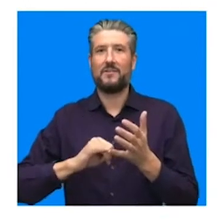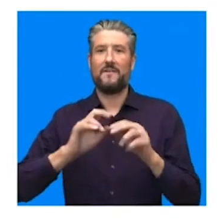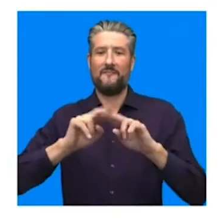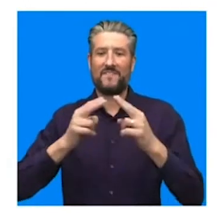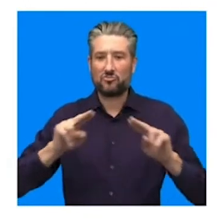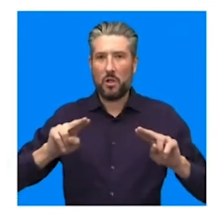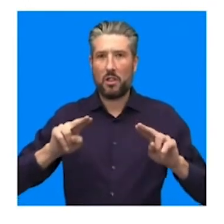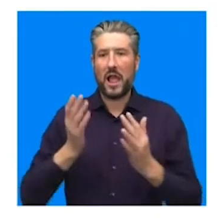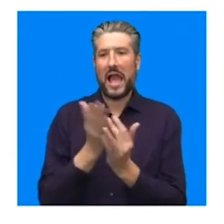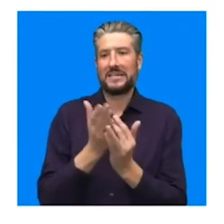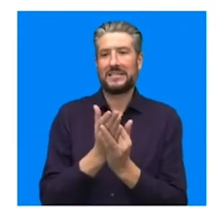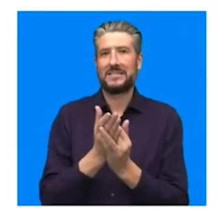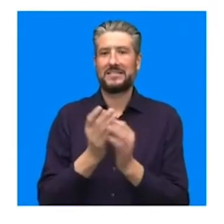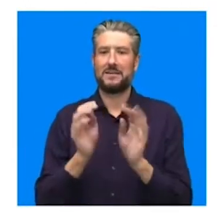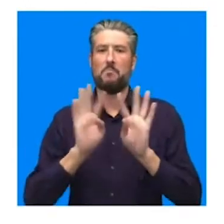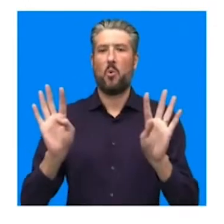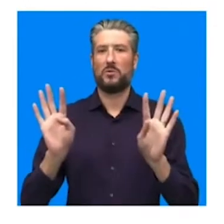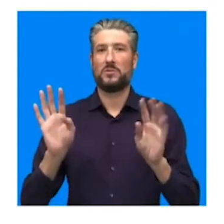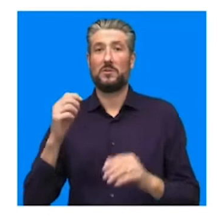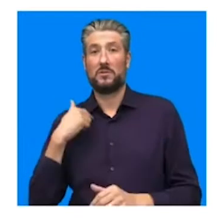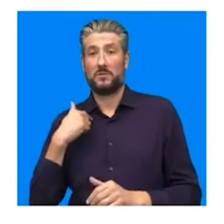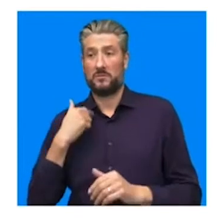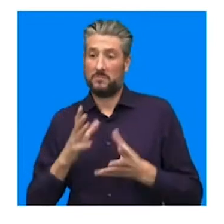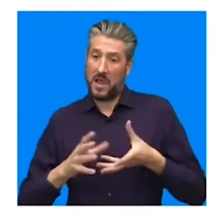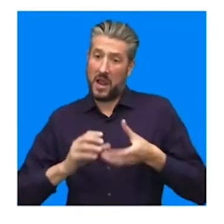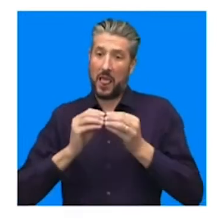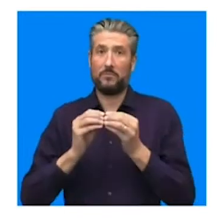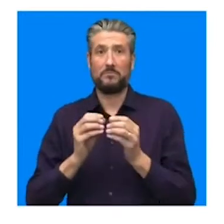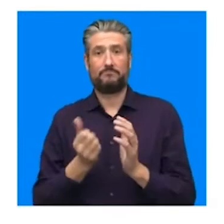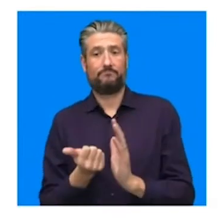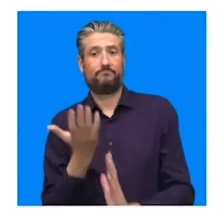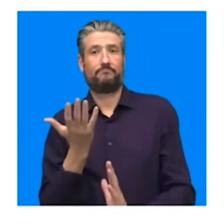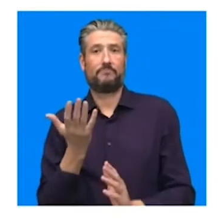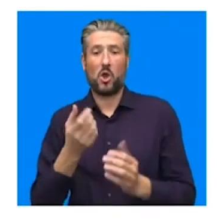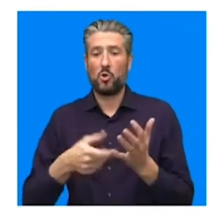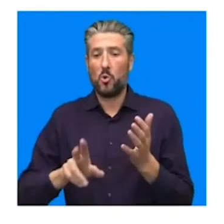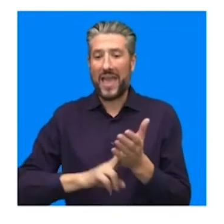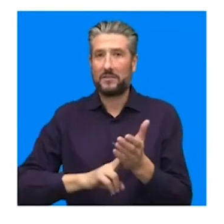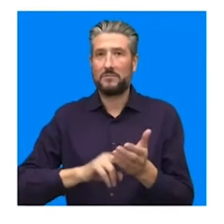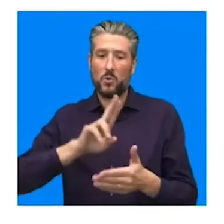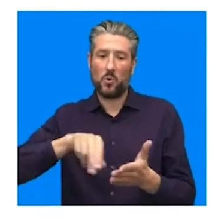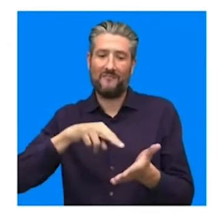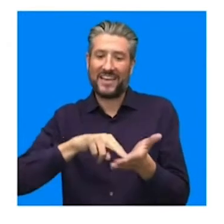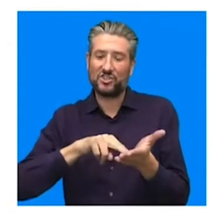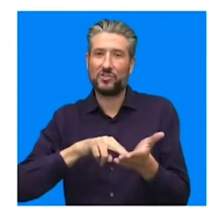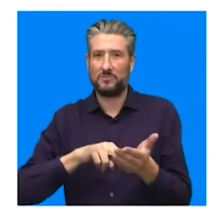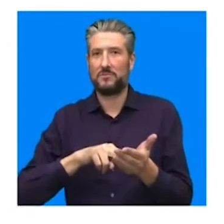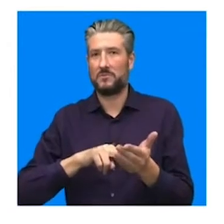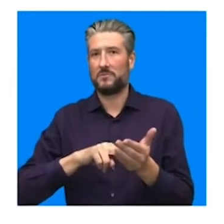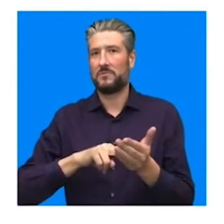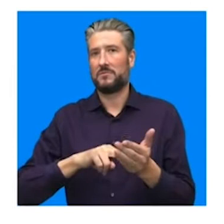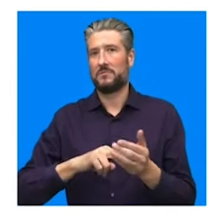develop the UN Convention on the Rights of Persons with Disabilities. And currently, I serve